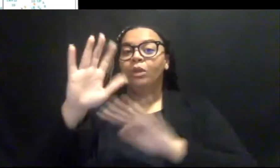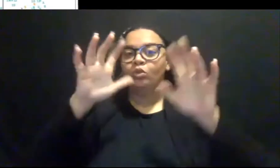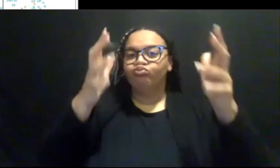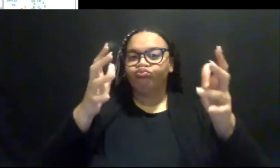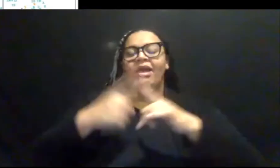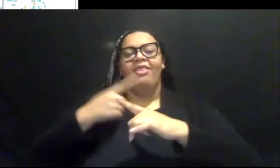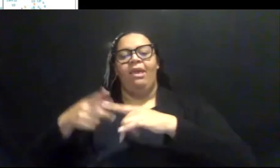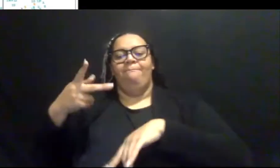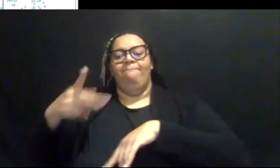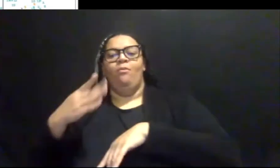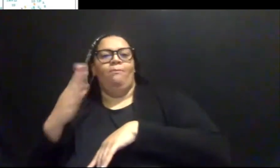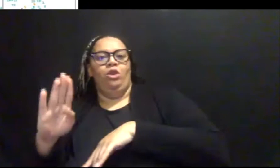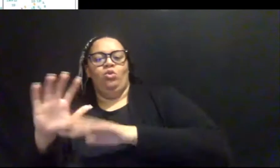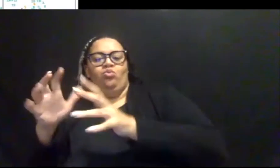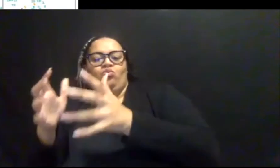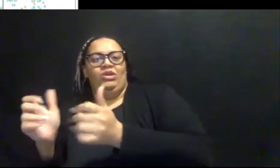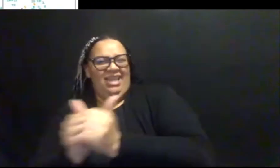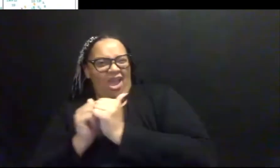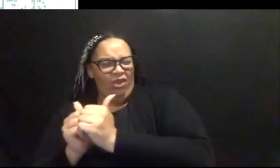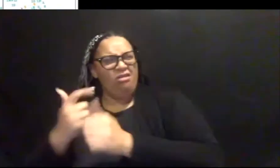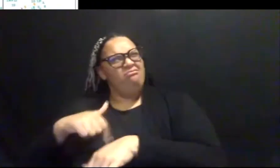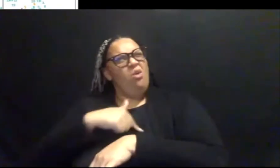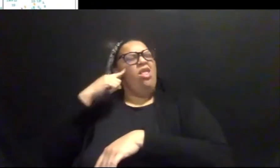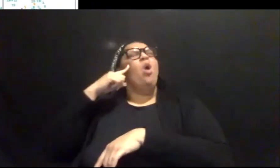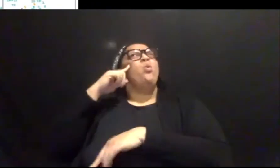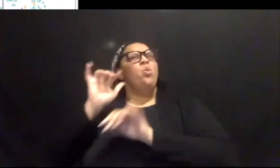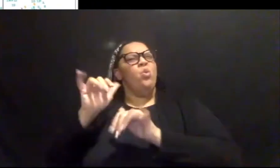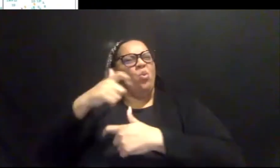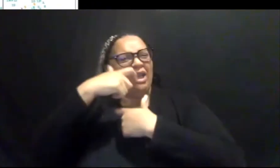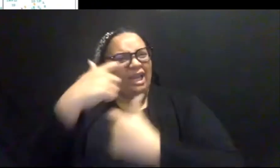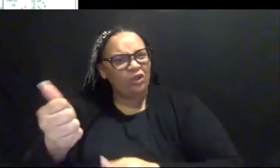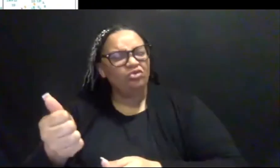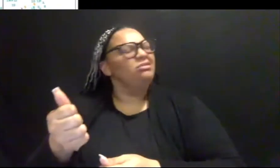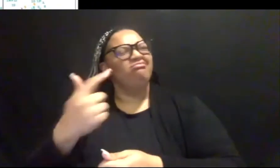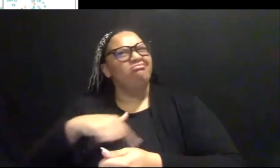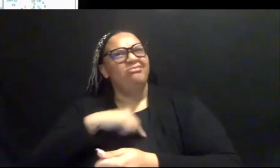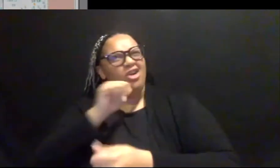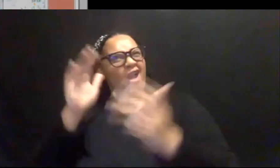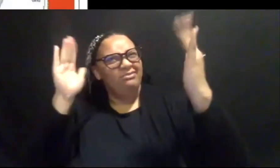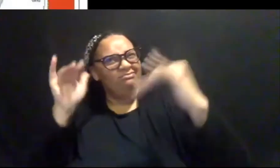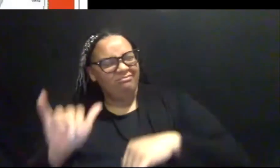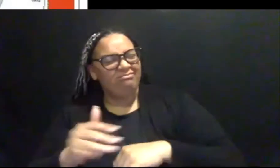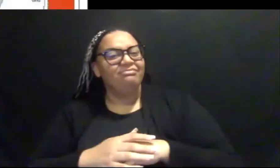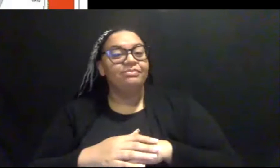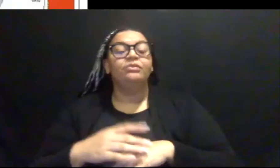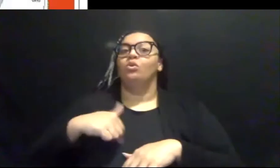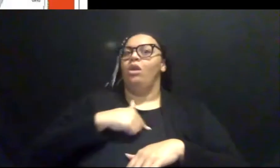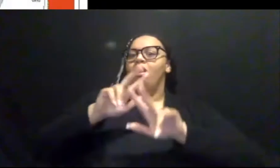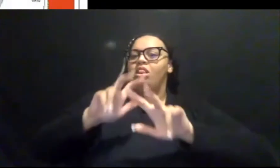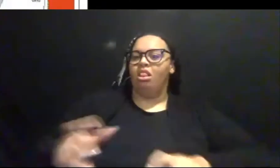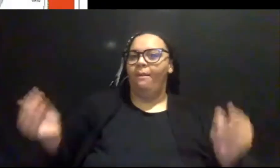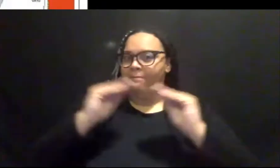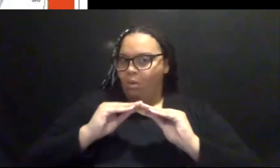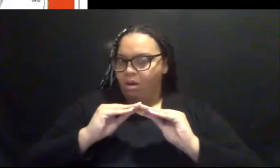of clustered together. And we thought that seemed really interesting, like a little bit unexpected. So then we did some more analyses. The next thing